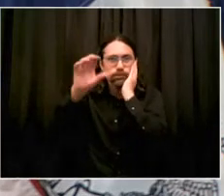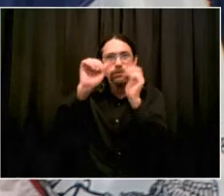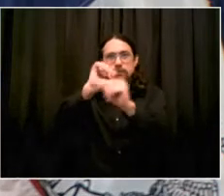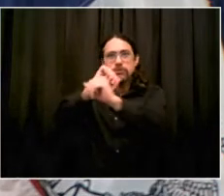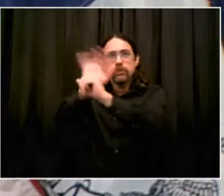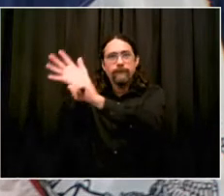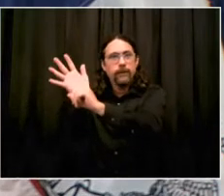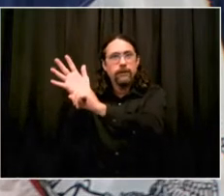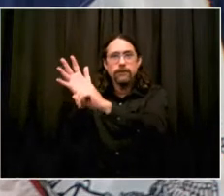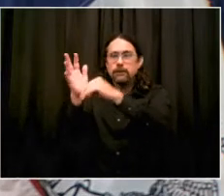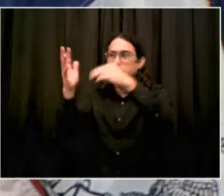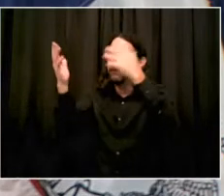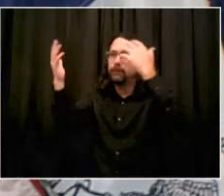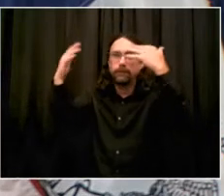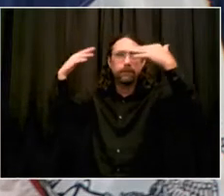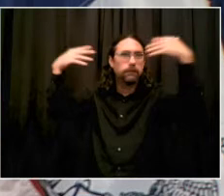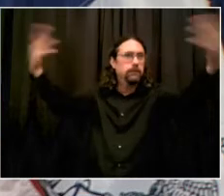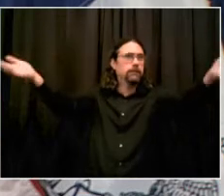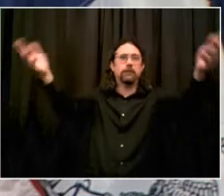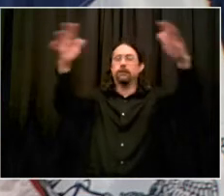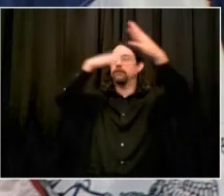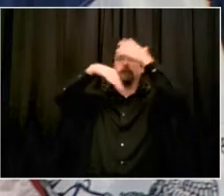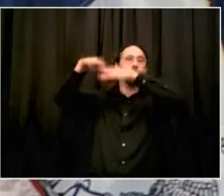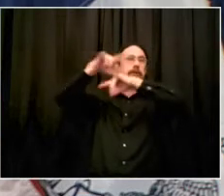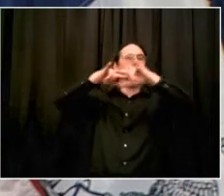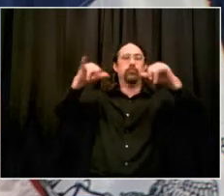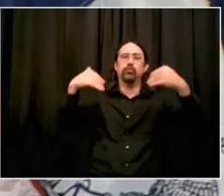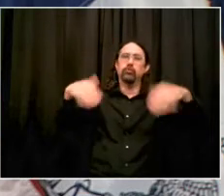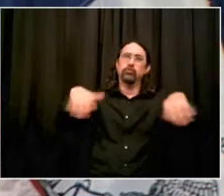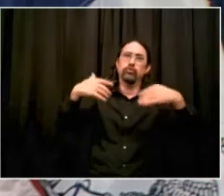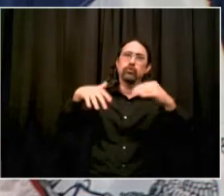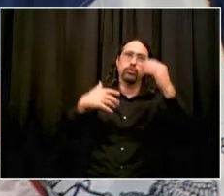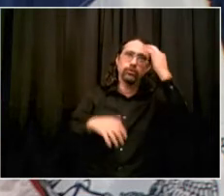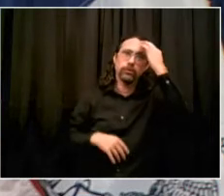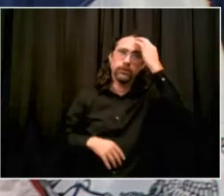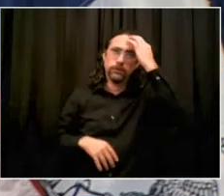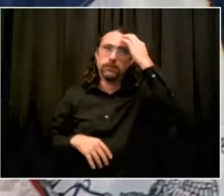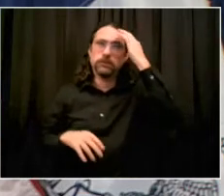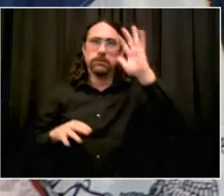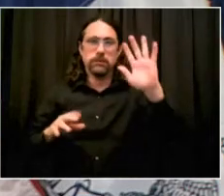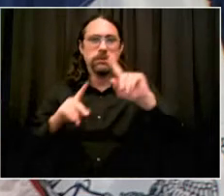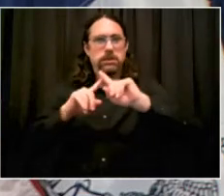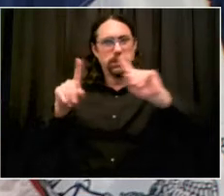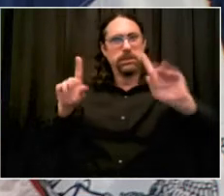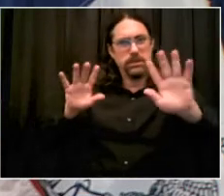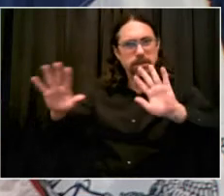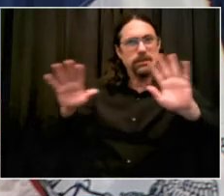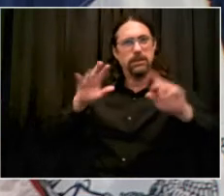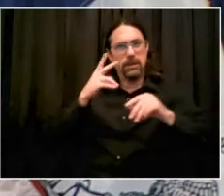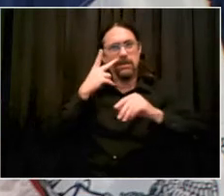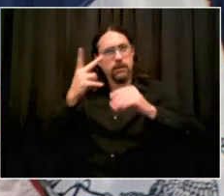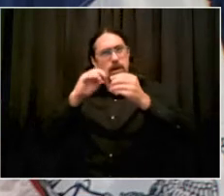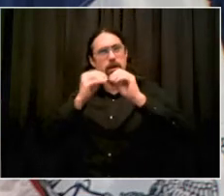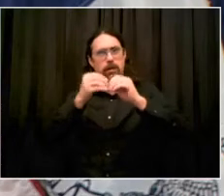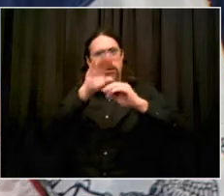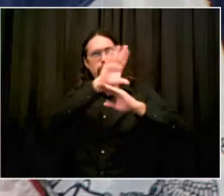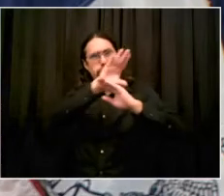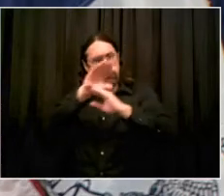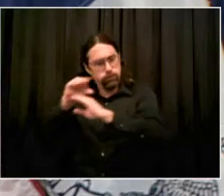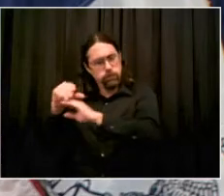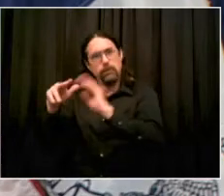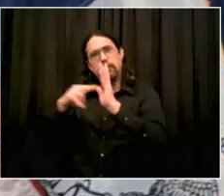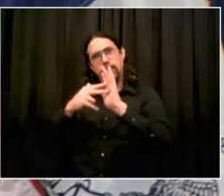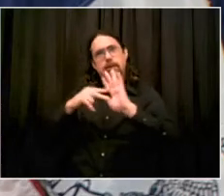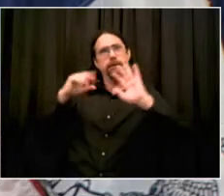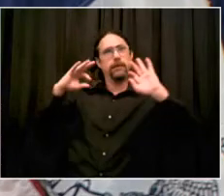this is a problem in some parts of the city. It must be addressed. The neighborhood residents deserve better, and the poor folks who are addicted deserve